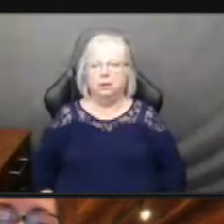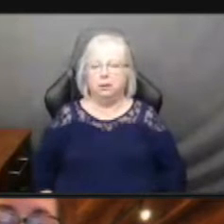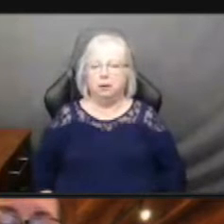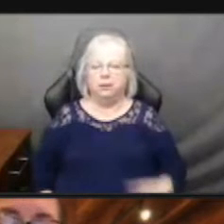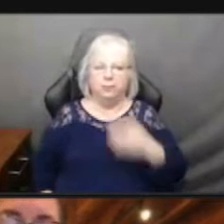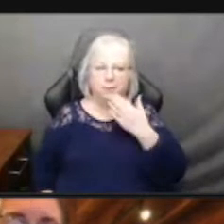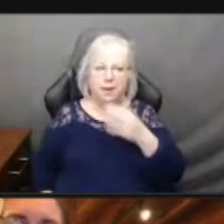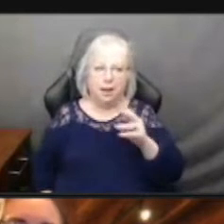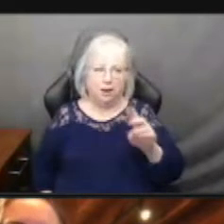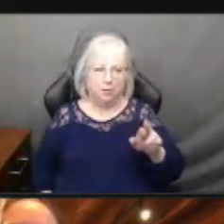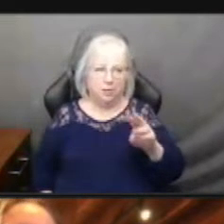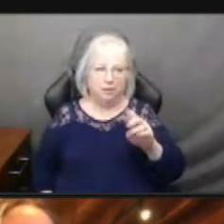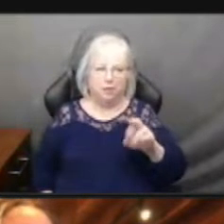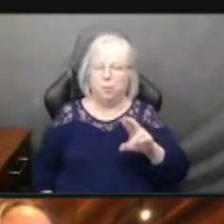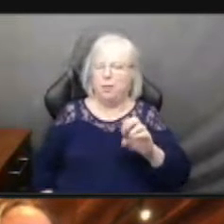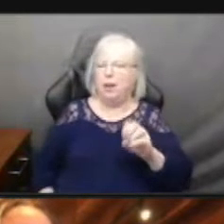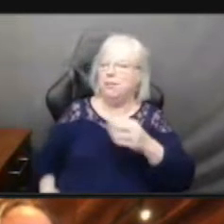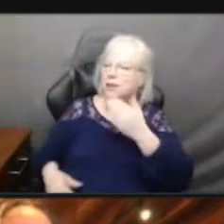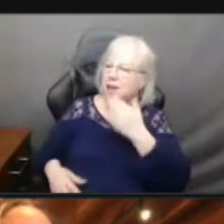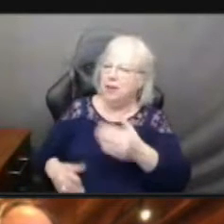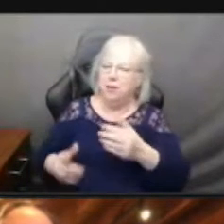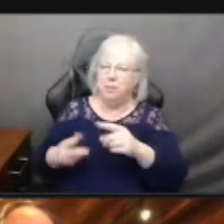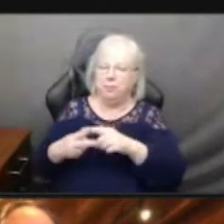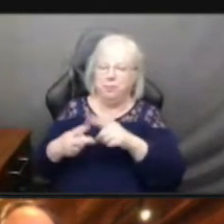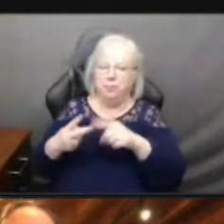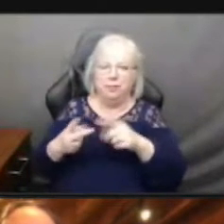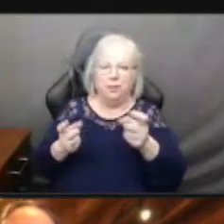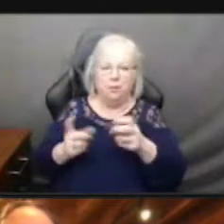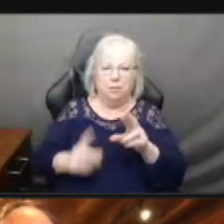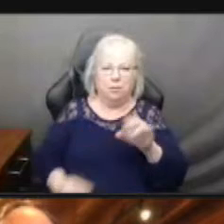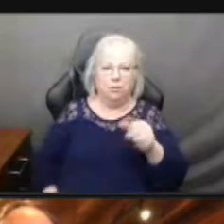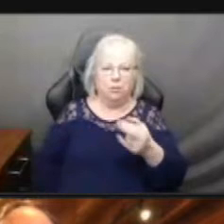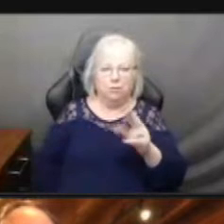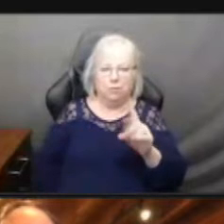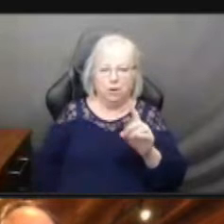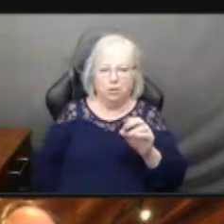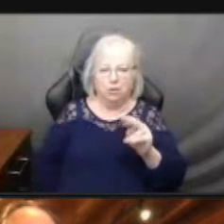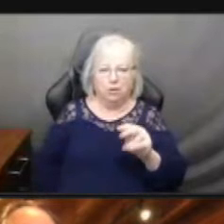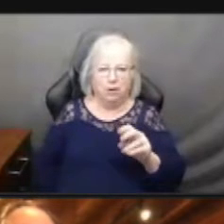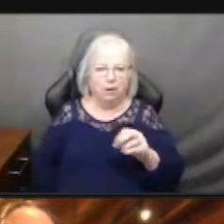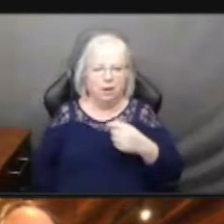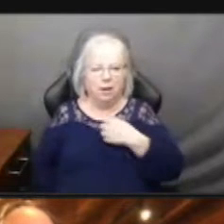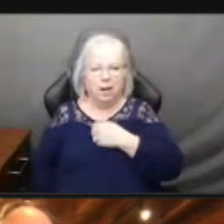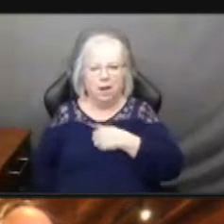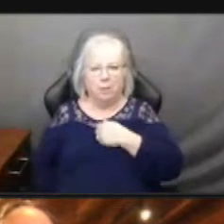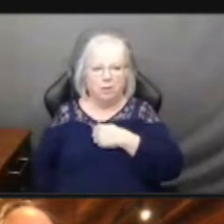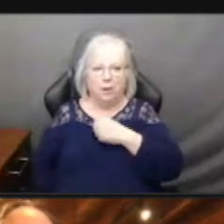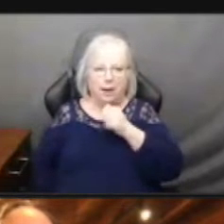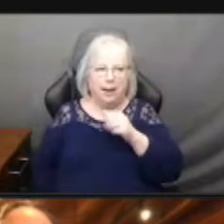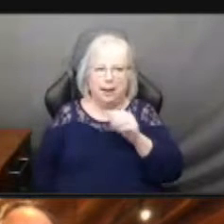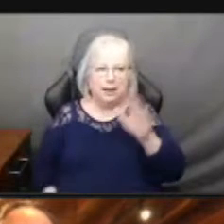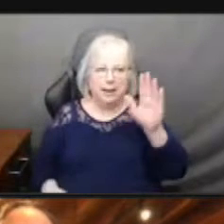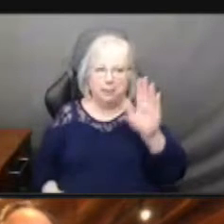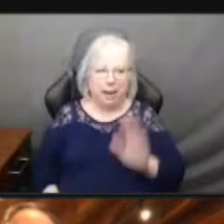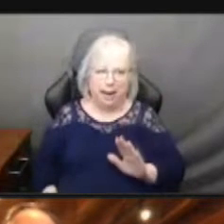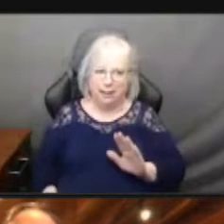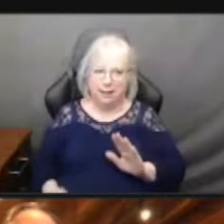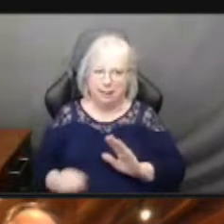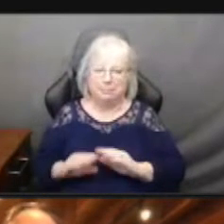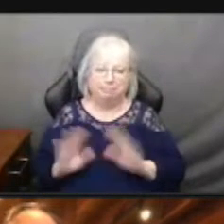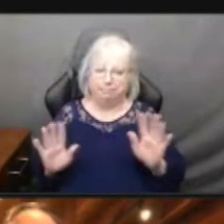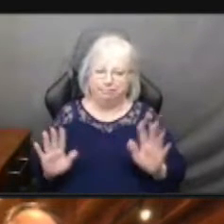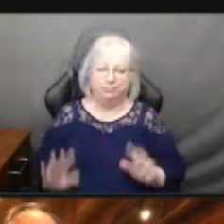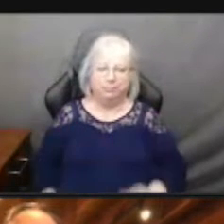Thank you, Mr. Mayor. Thank you so much. Director Richardson. I'm sorry, Matt. I didn't take my hand back